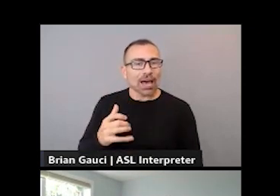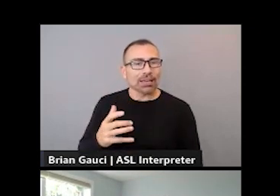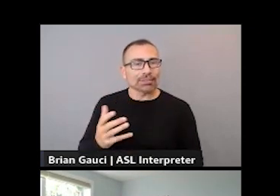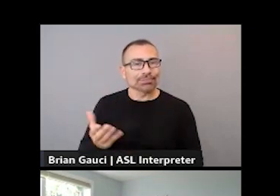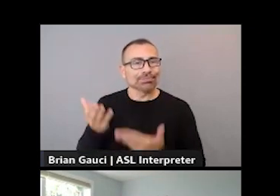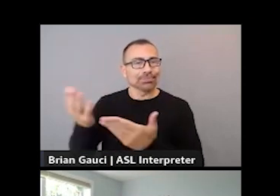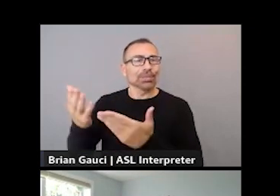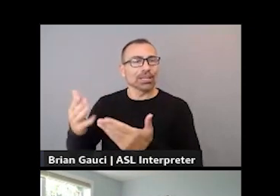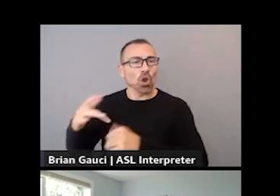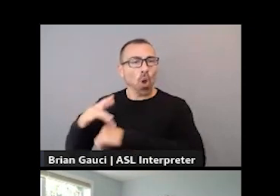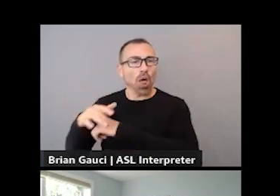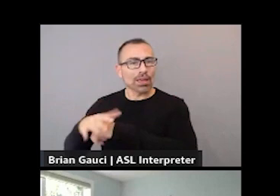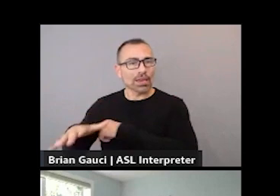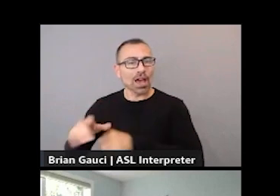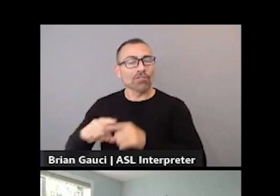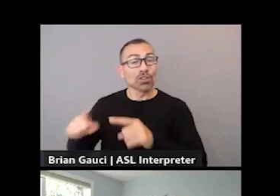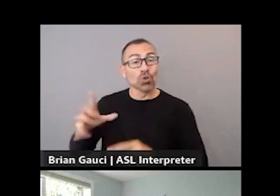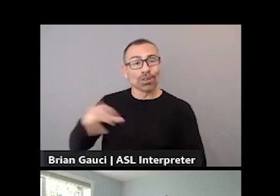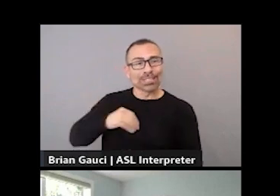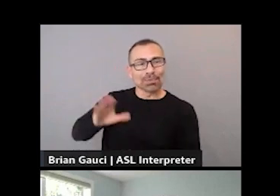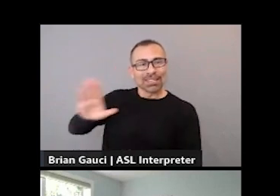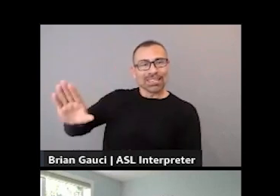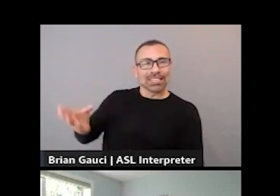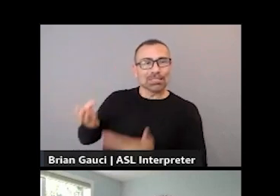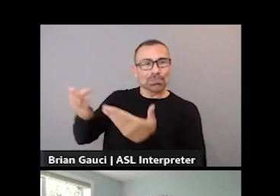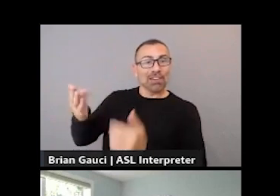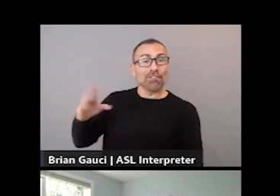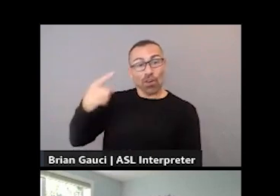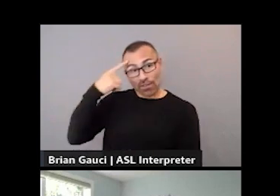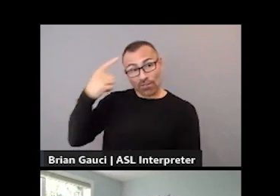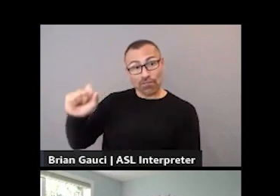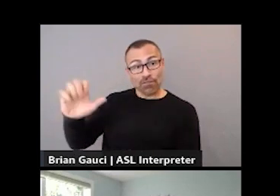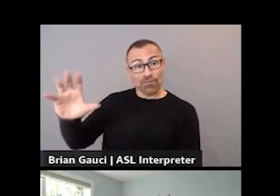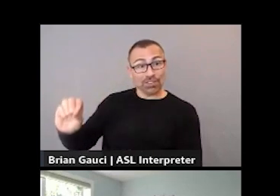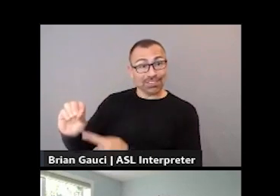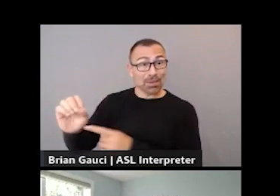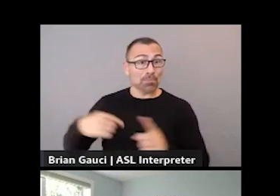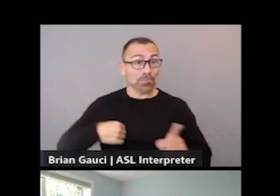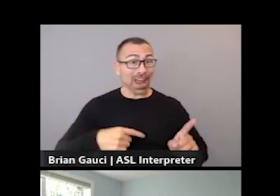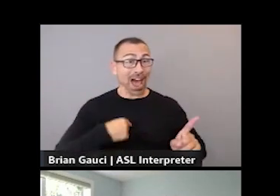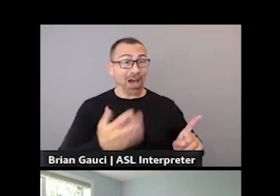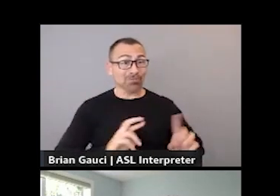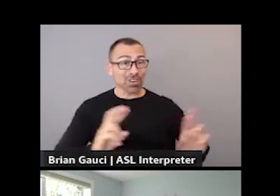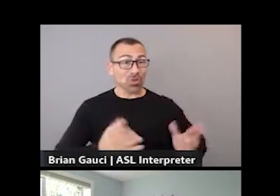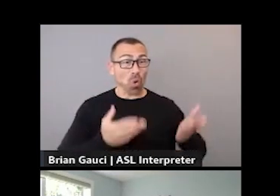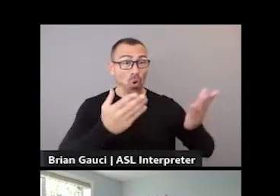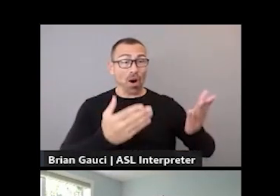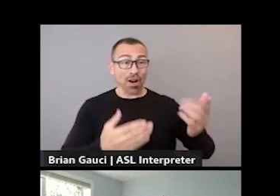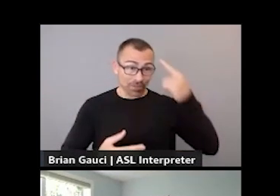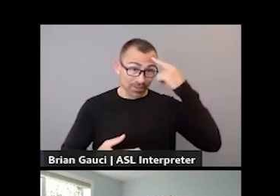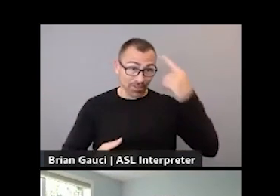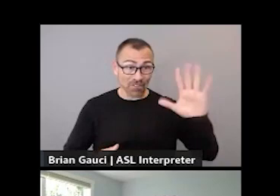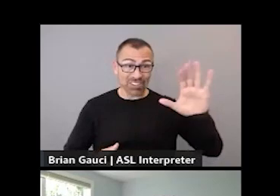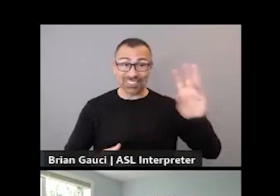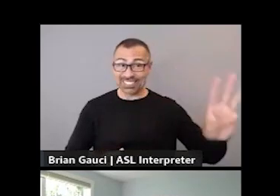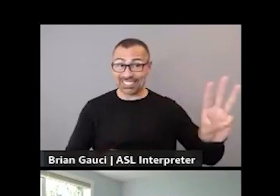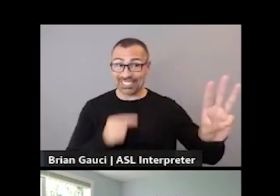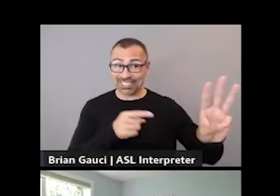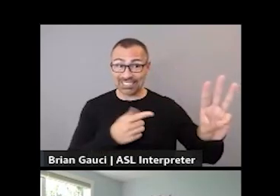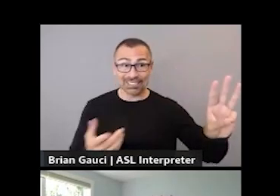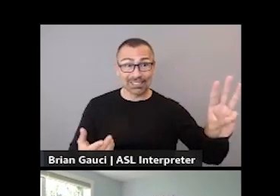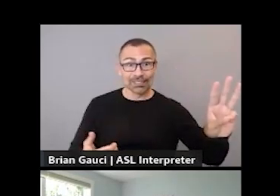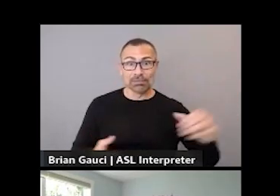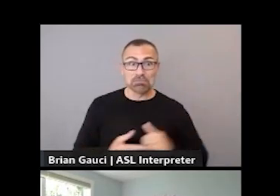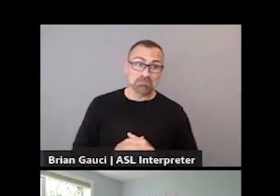Alex's bid for 50 cents when I am ready to offer you 56 cents? And you know, relative to sense here, sixth sense